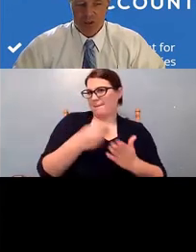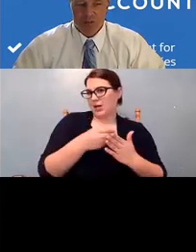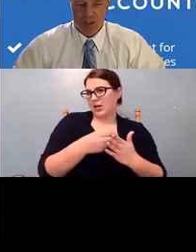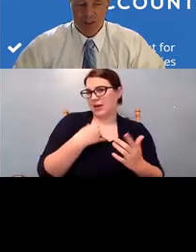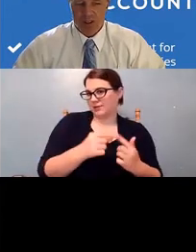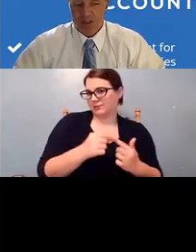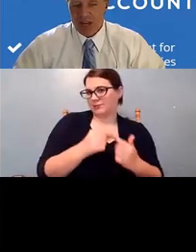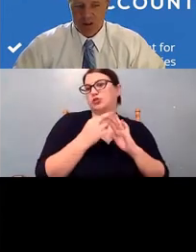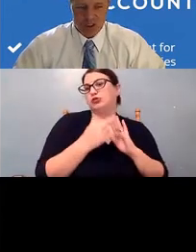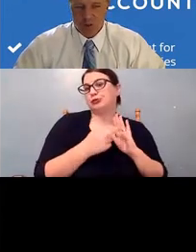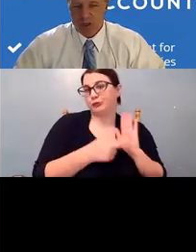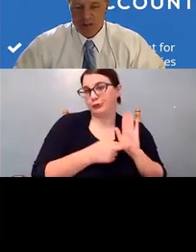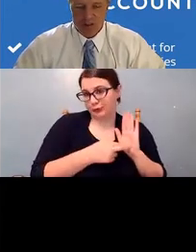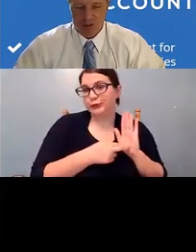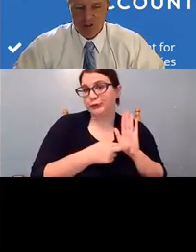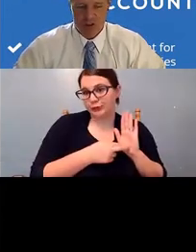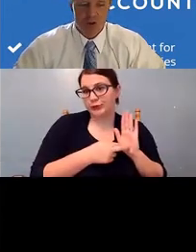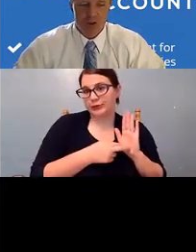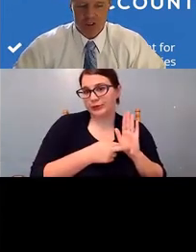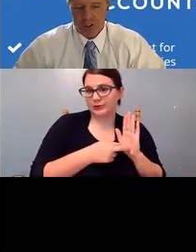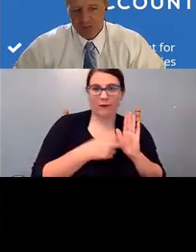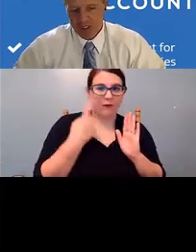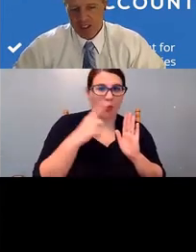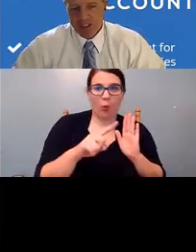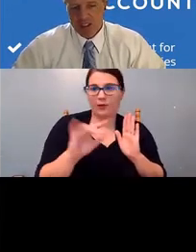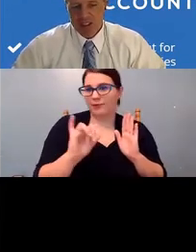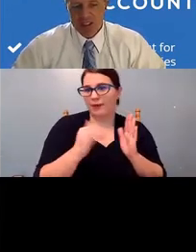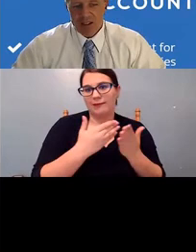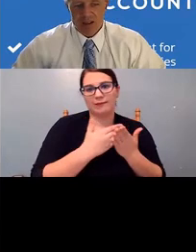going to be spent on housing or rent or so forth. So